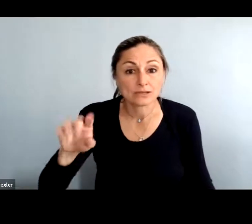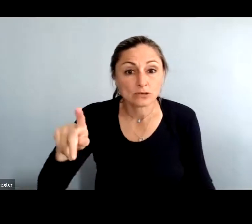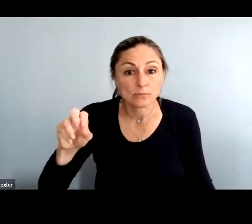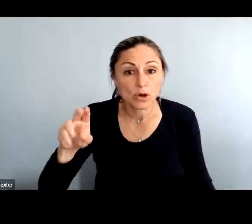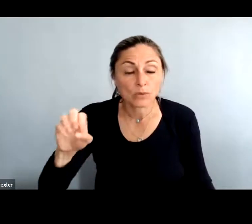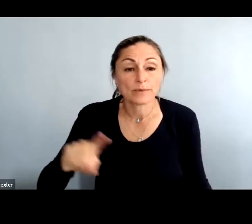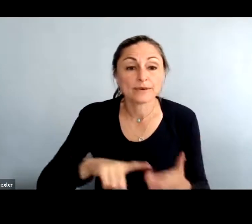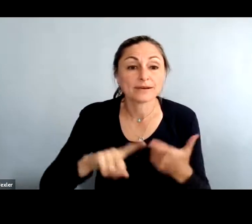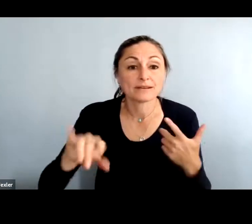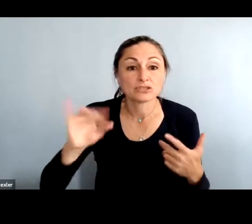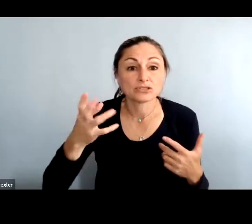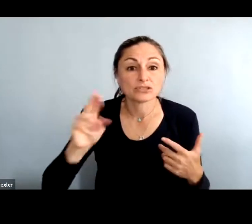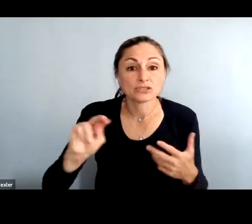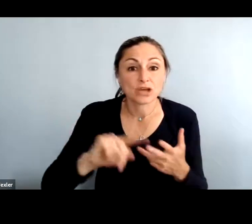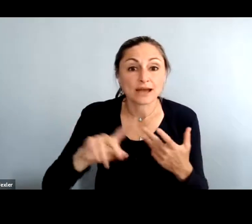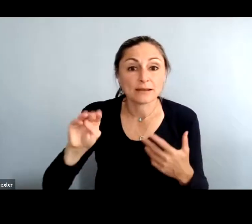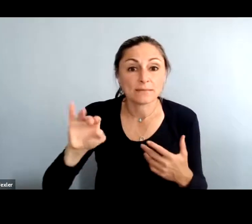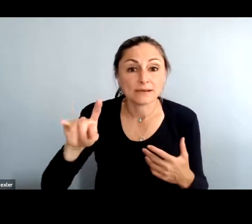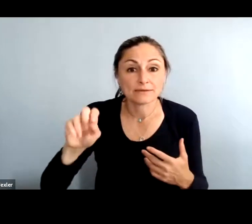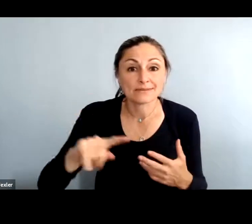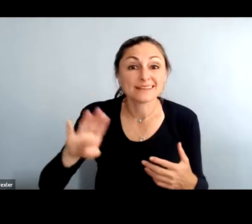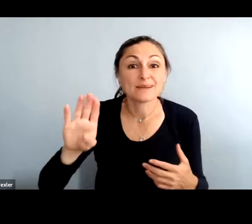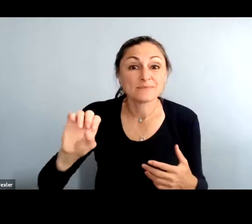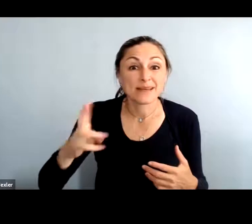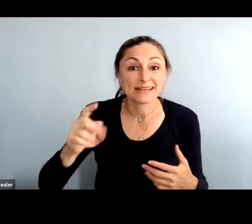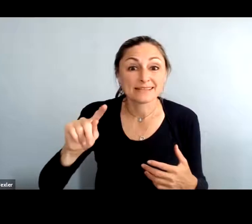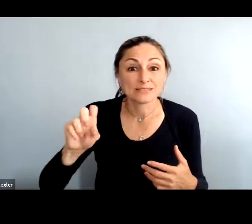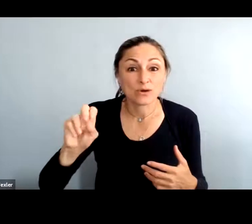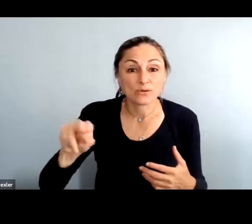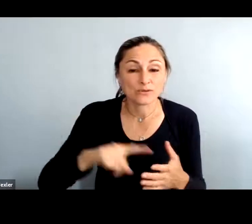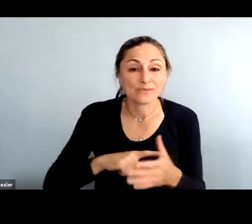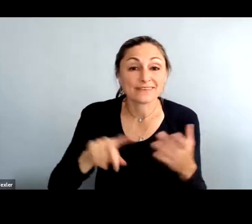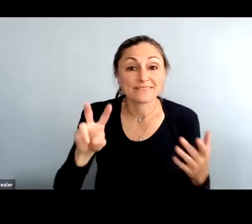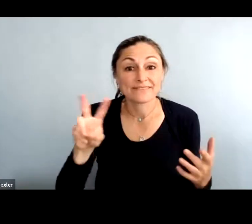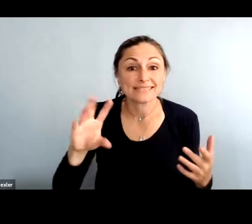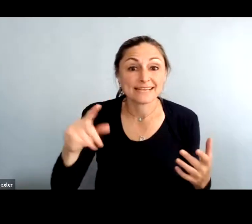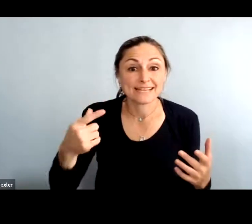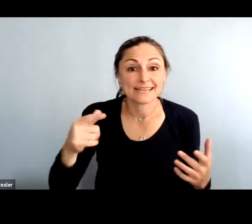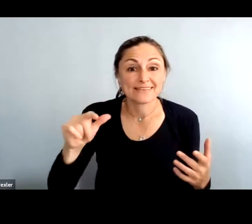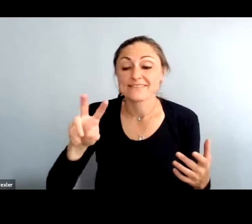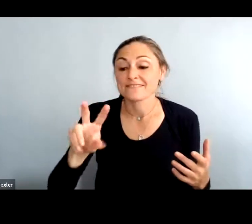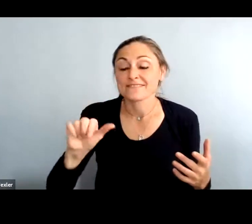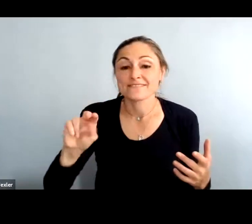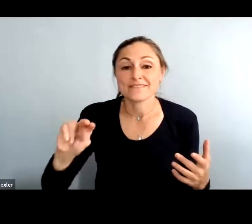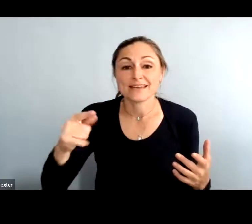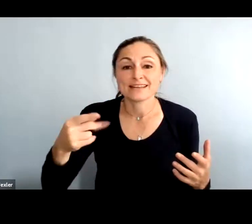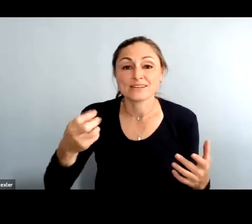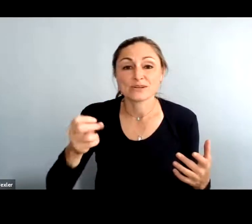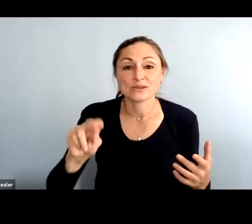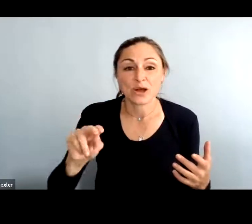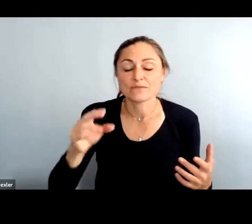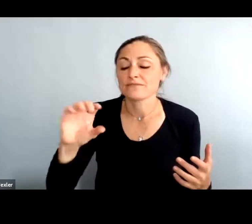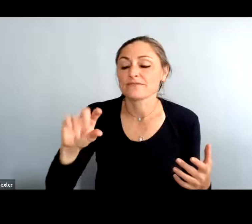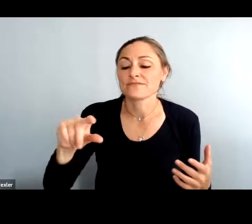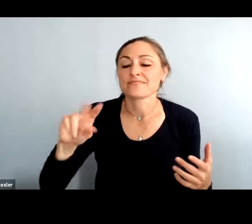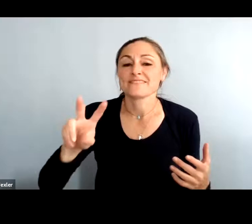Milton, Ludwig van Beethoven, Vincent van Gogh. But those artists treated their